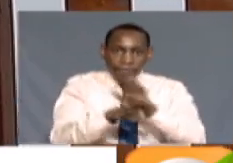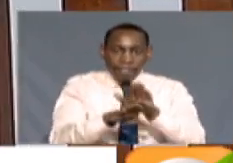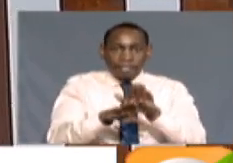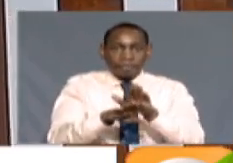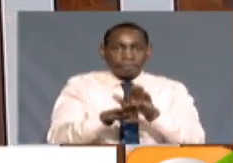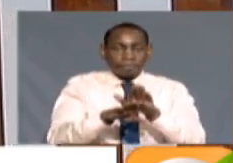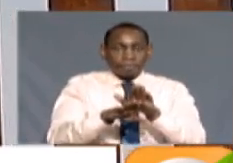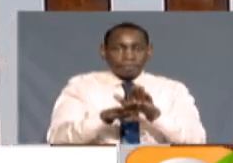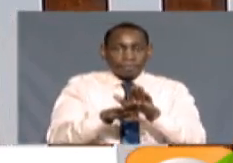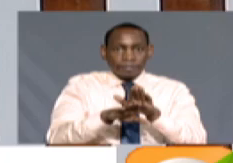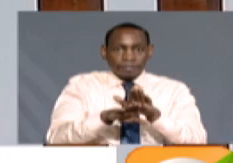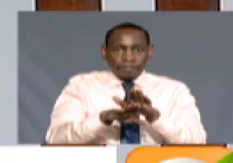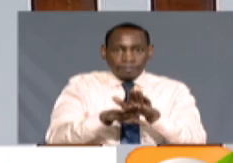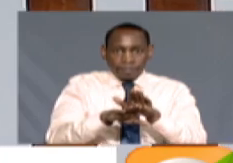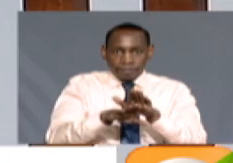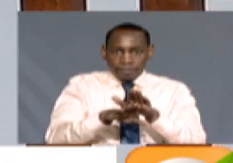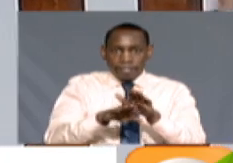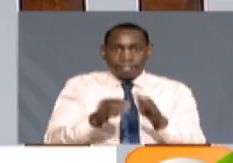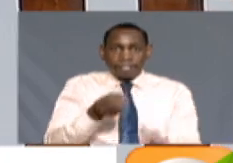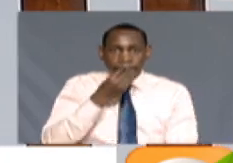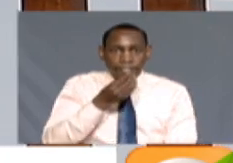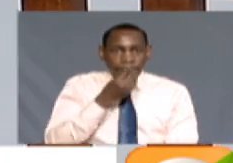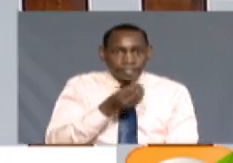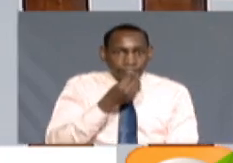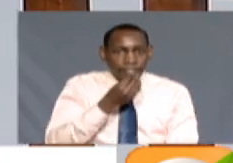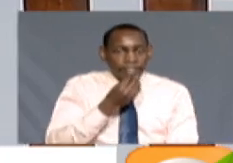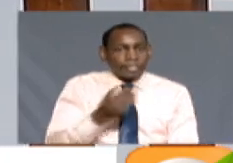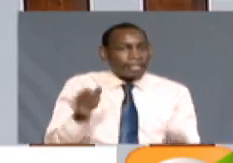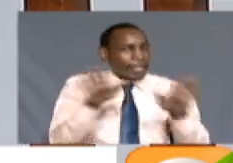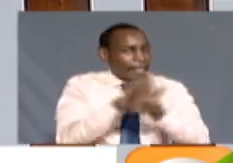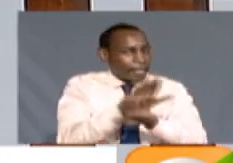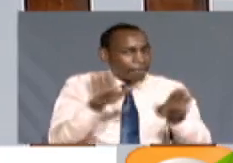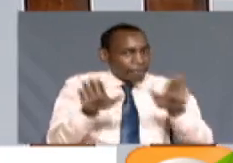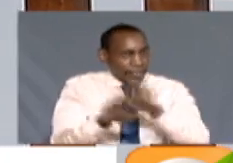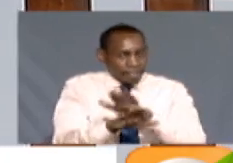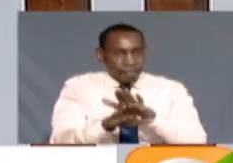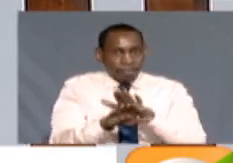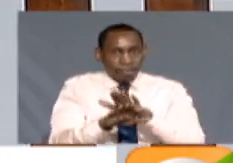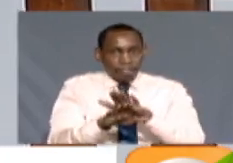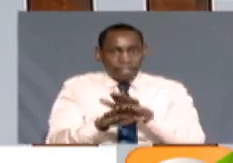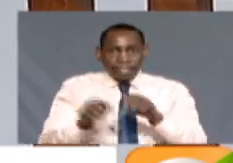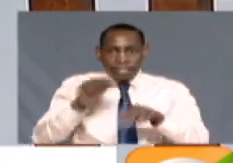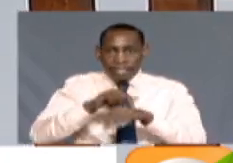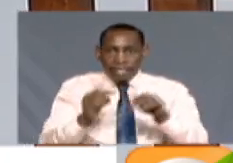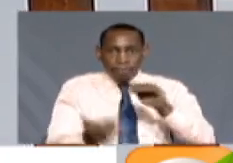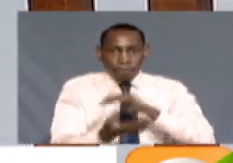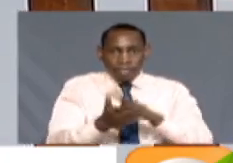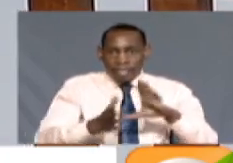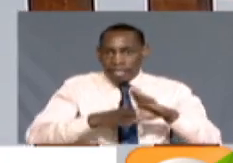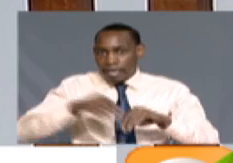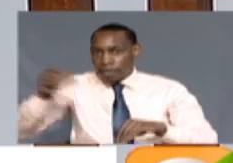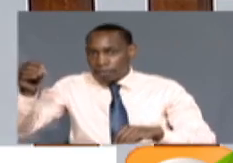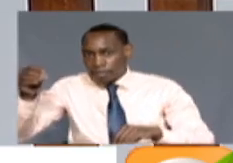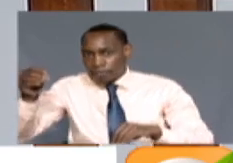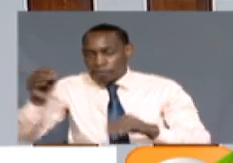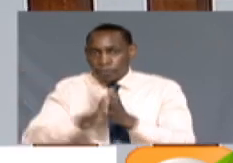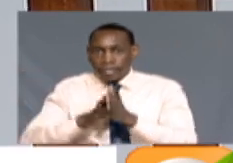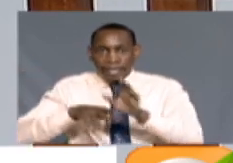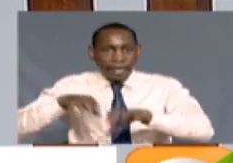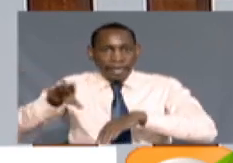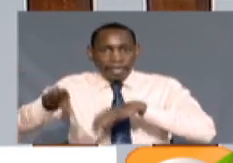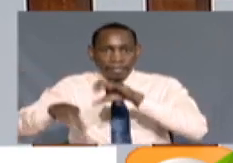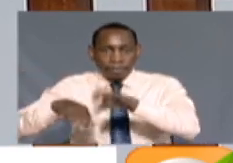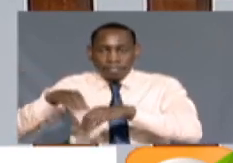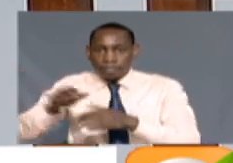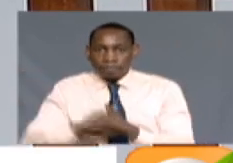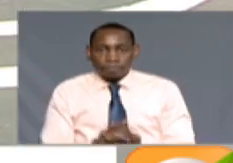team. They feed from your food and everything. They are okay. In the morning, they get away with your animals. They